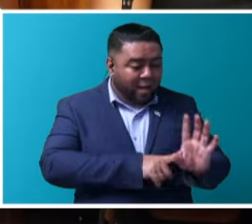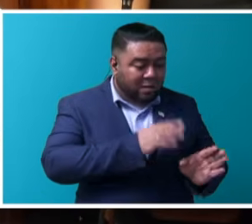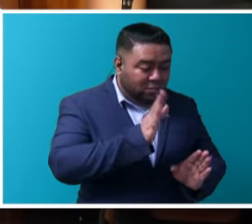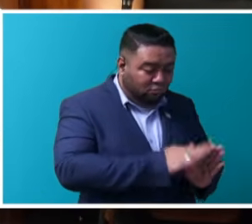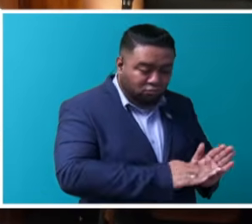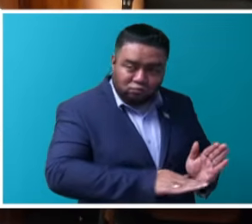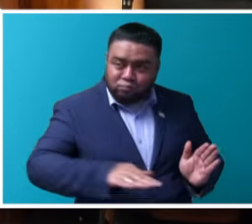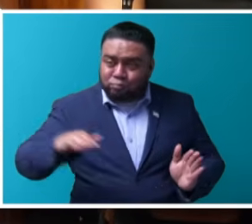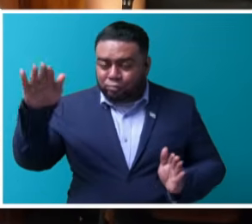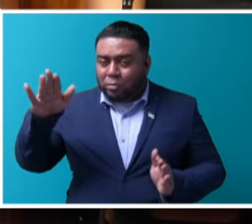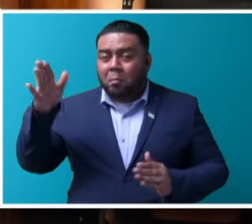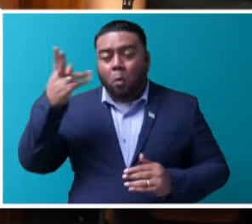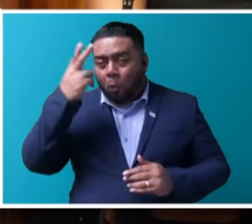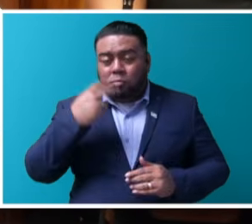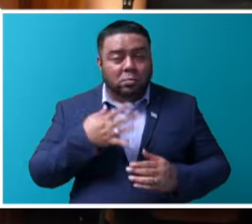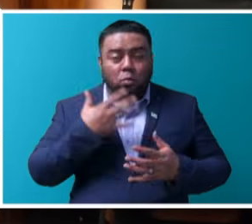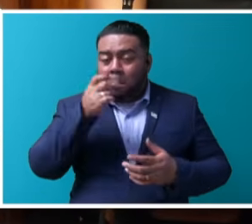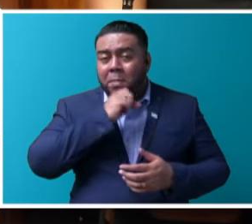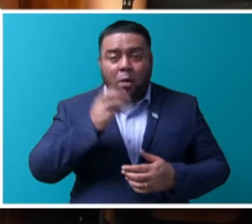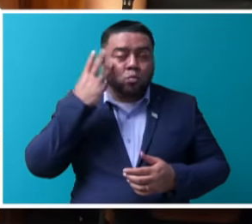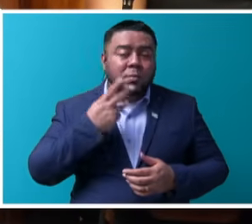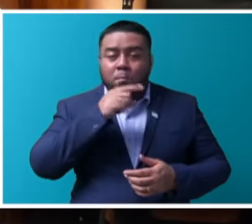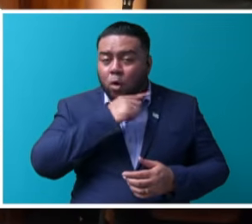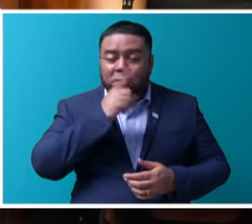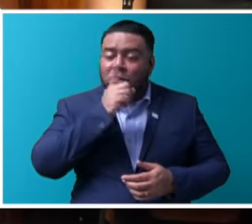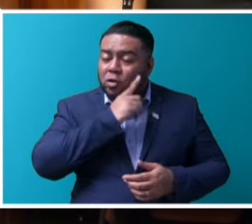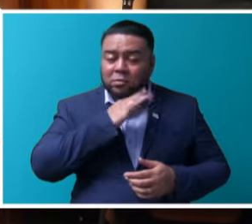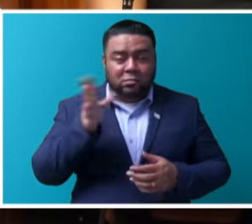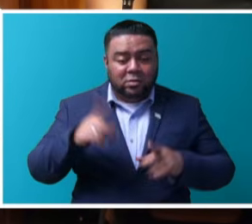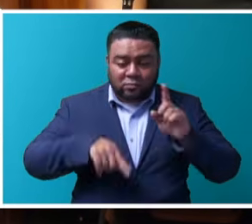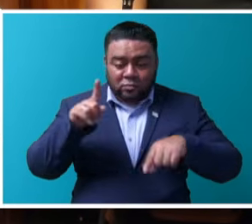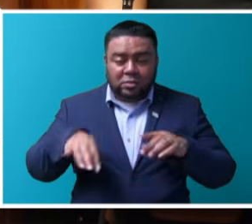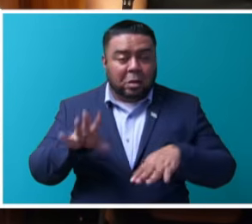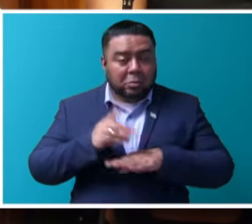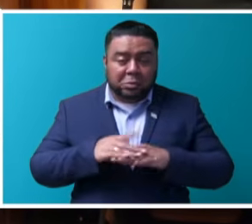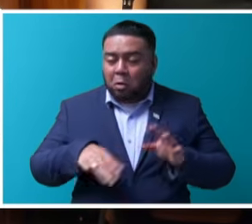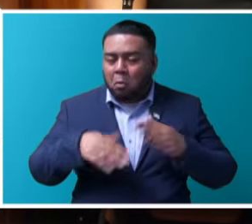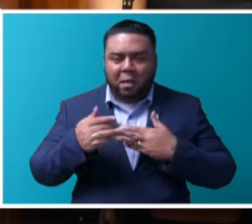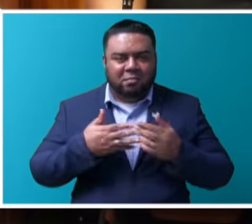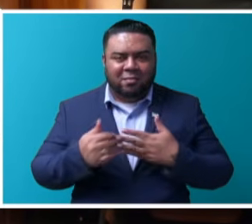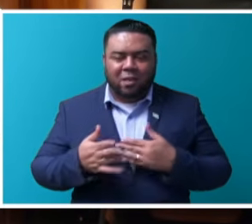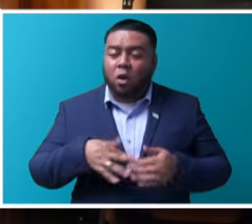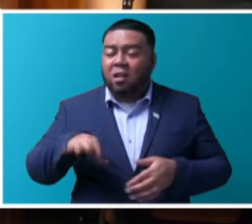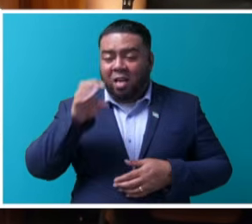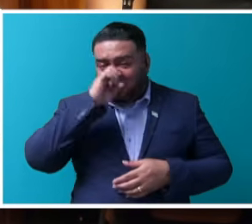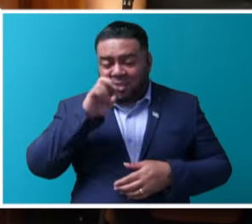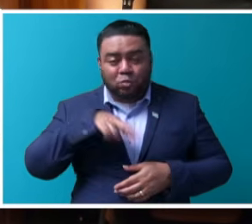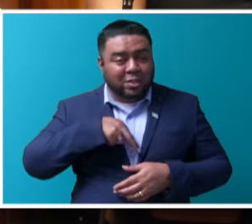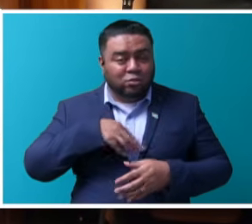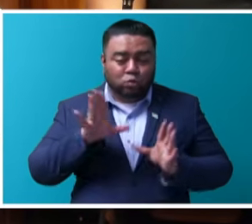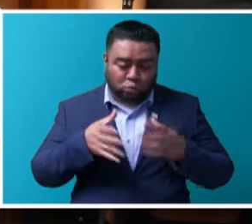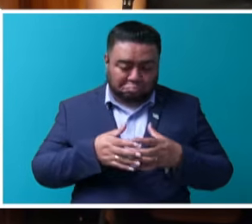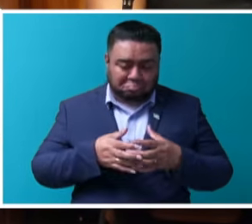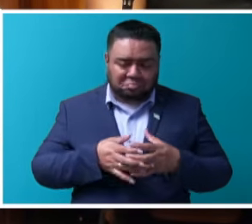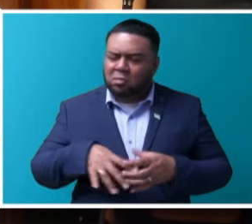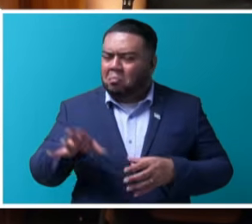men and women, boys and girls, those differentially abled, from all our ethnic and religious groups, and from every part